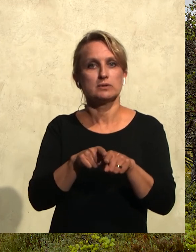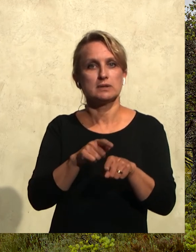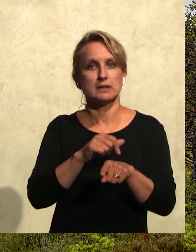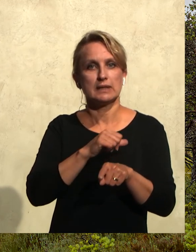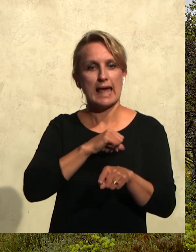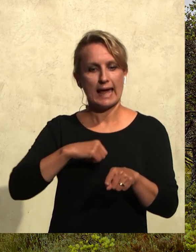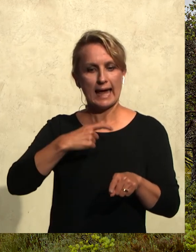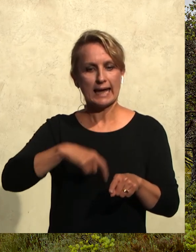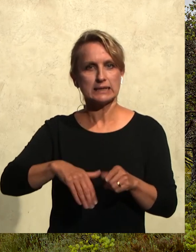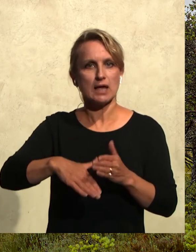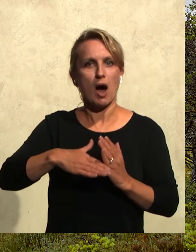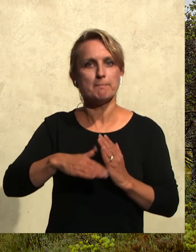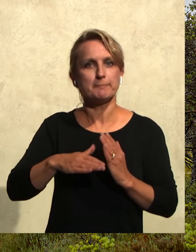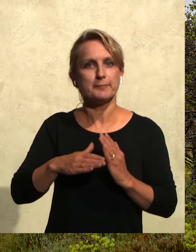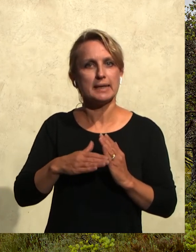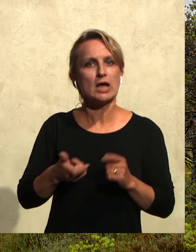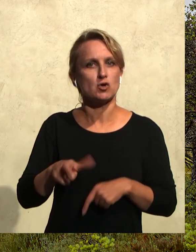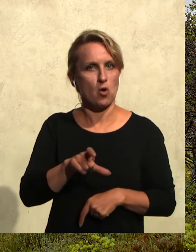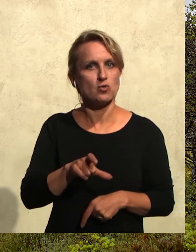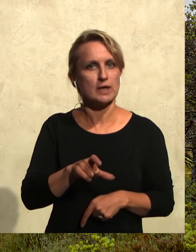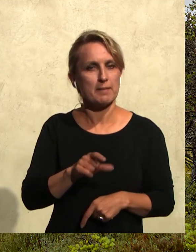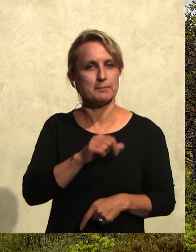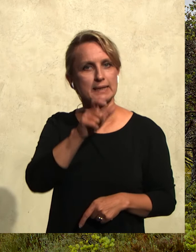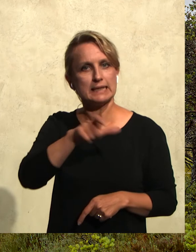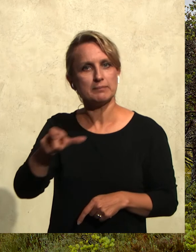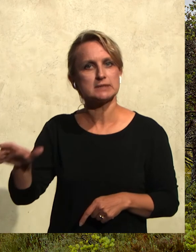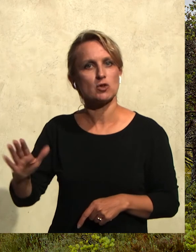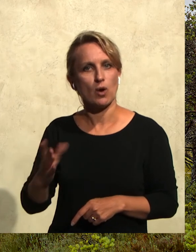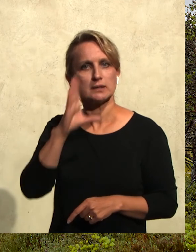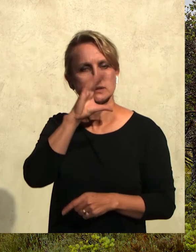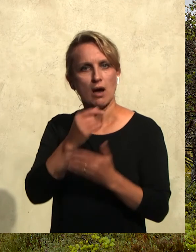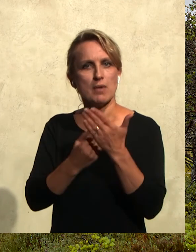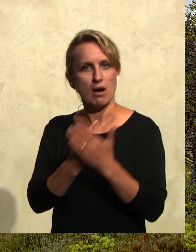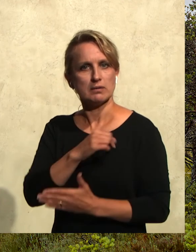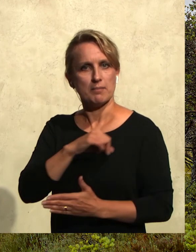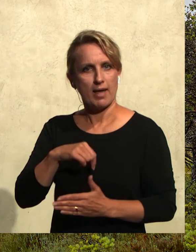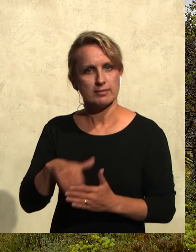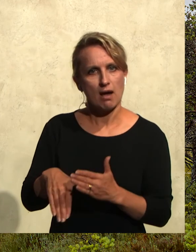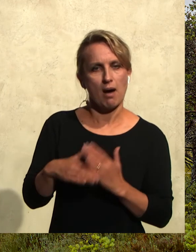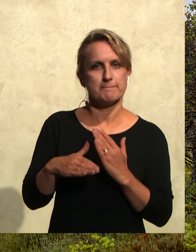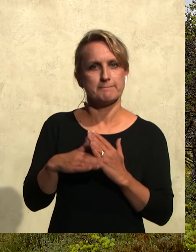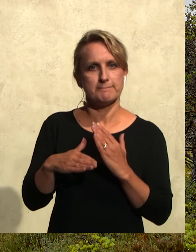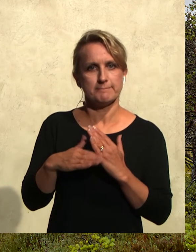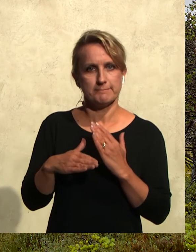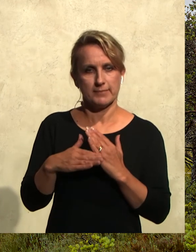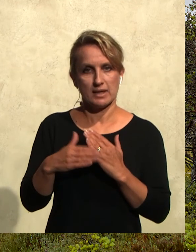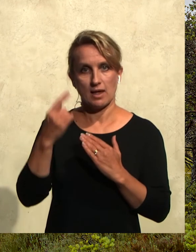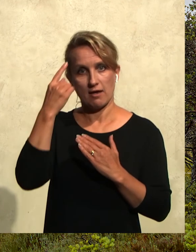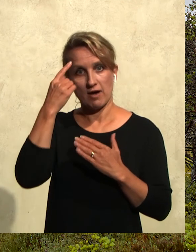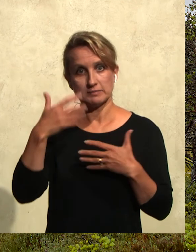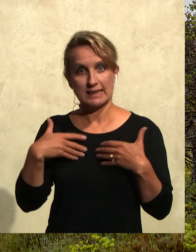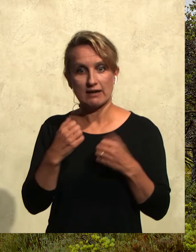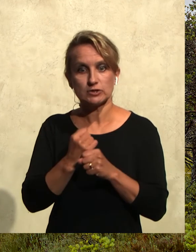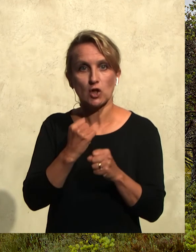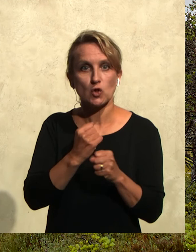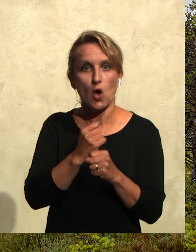ensuring good psychological support to healthcare workers. So this is what here we are back at these, the pyramid